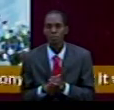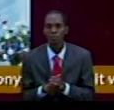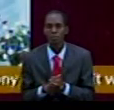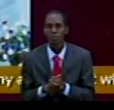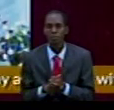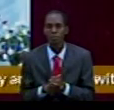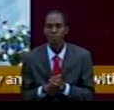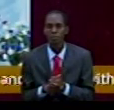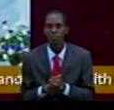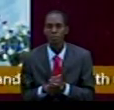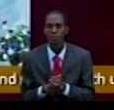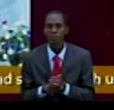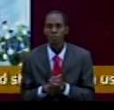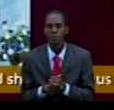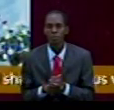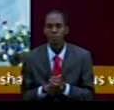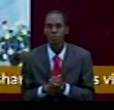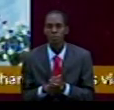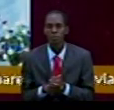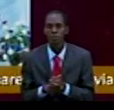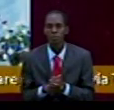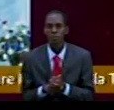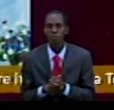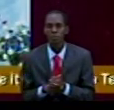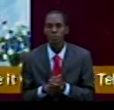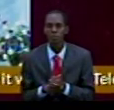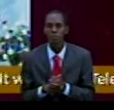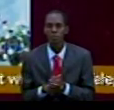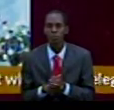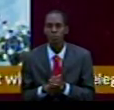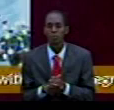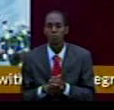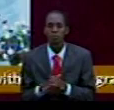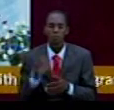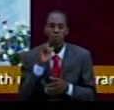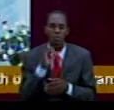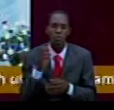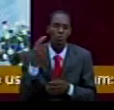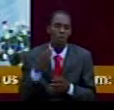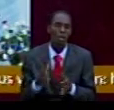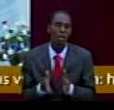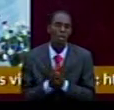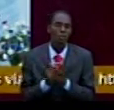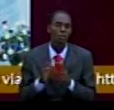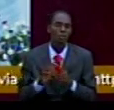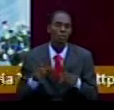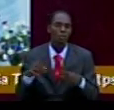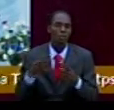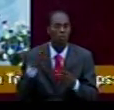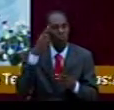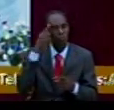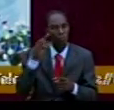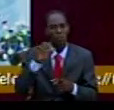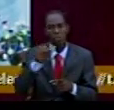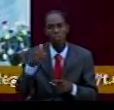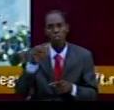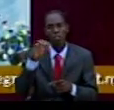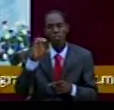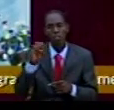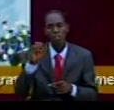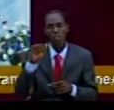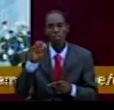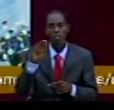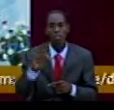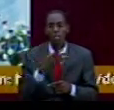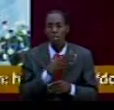and I went for another scan. They said I should do another scan. The scan said that I have four holes in my abdomen and they will operate me again for the third time. I